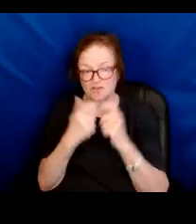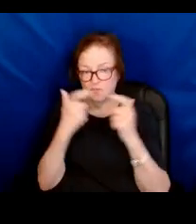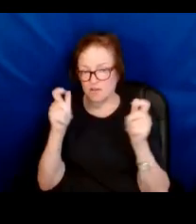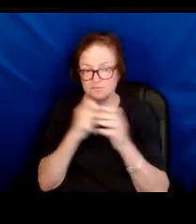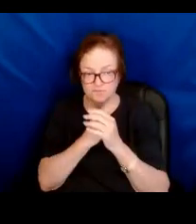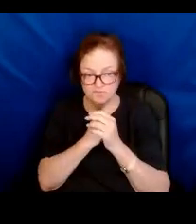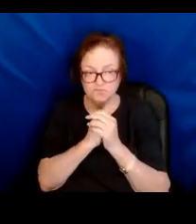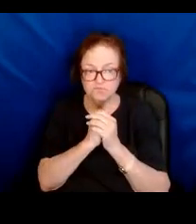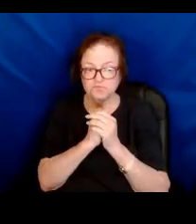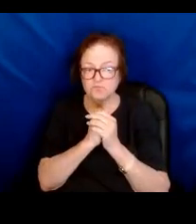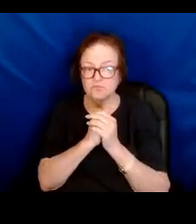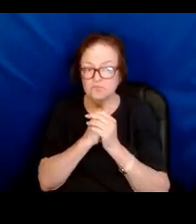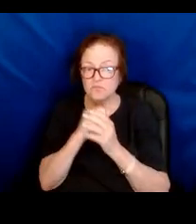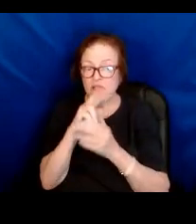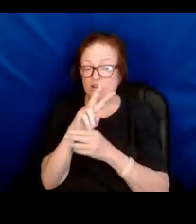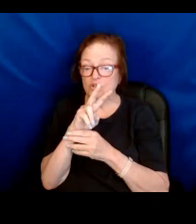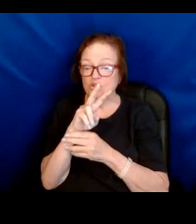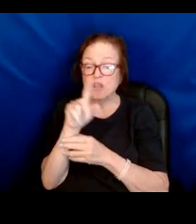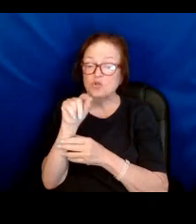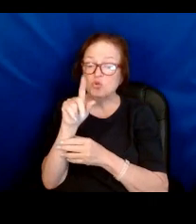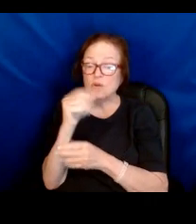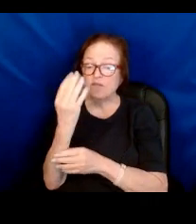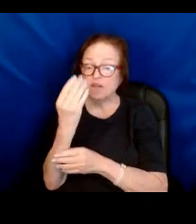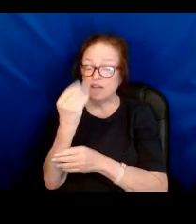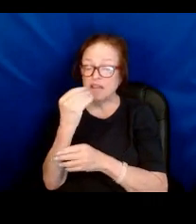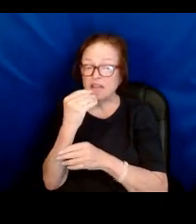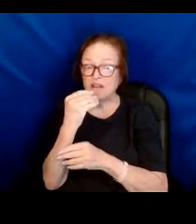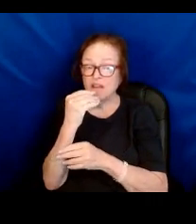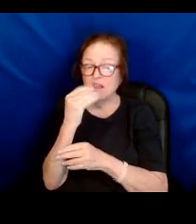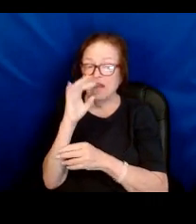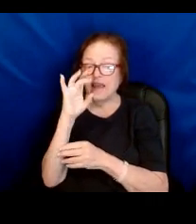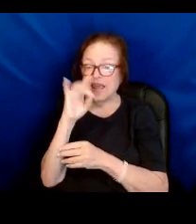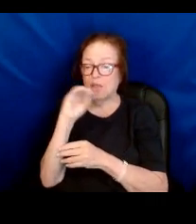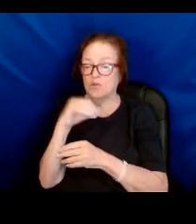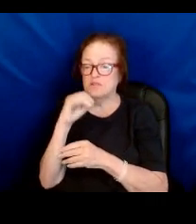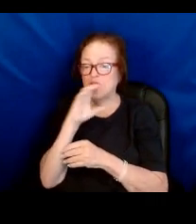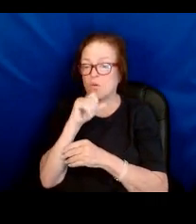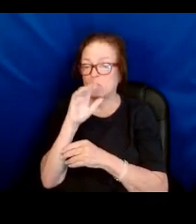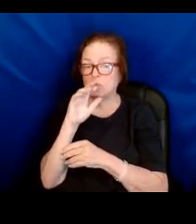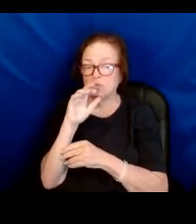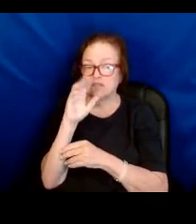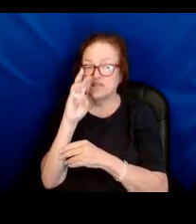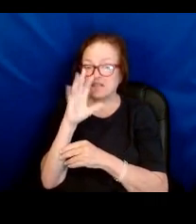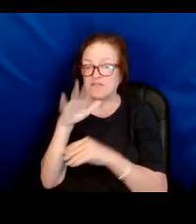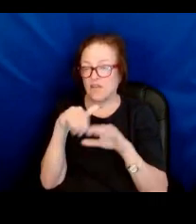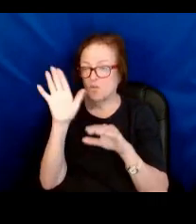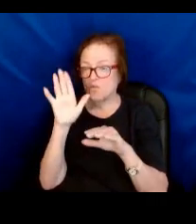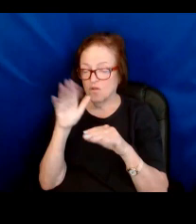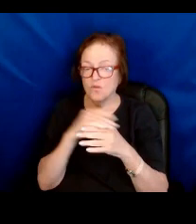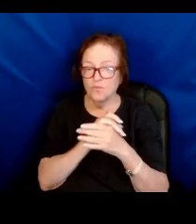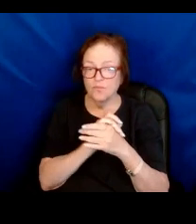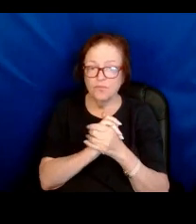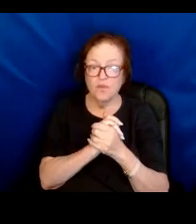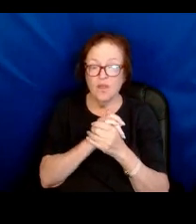of clients were age 65 and over. And it was interesting when I was presenting this and talking with NASMHPD about